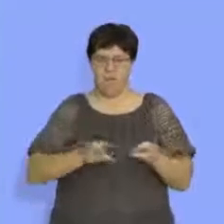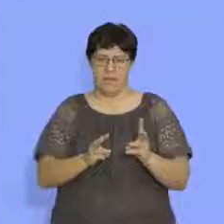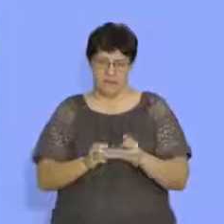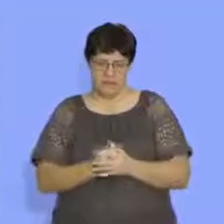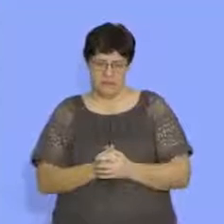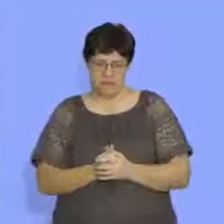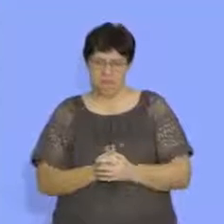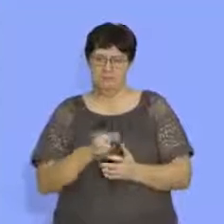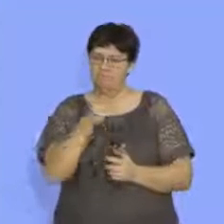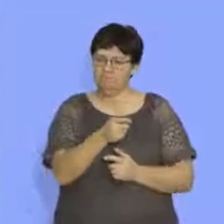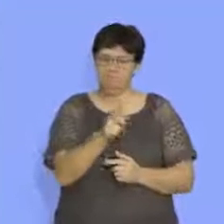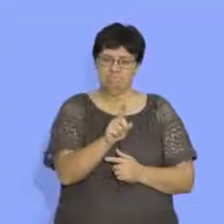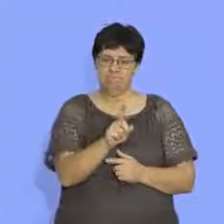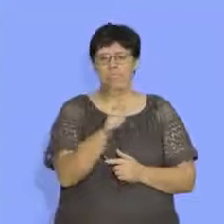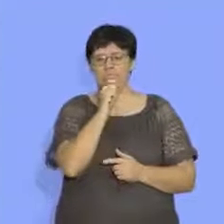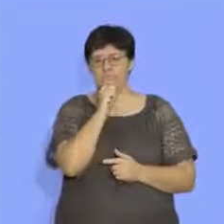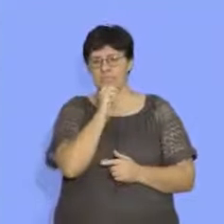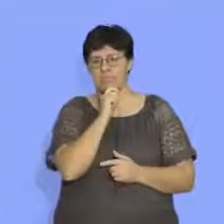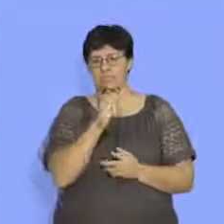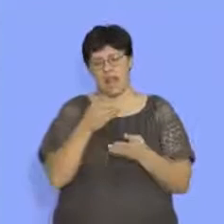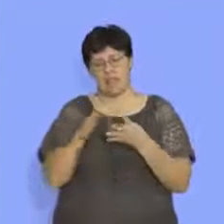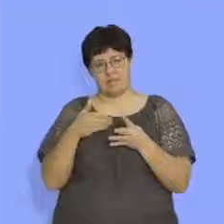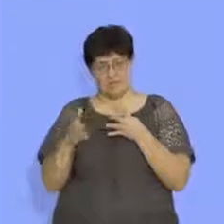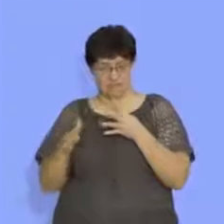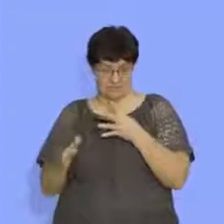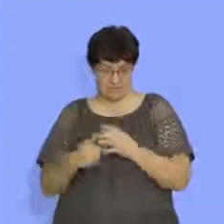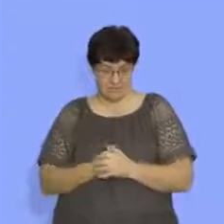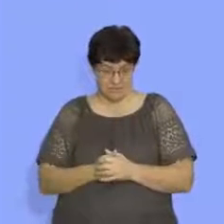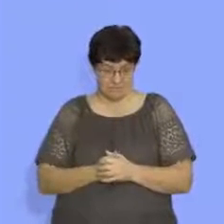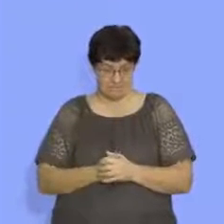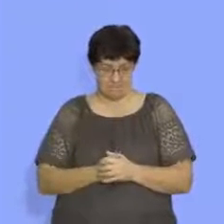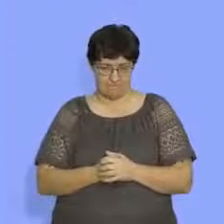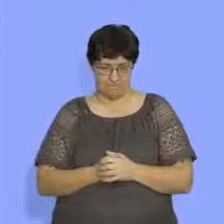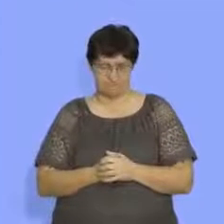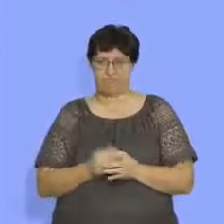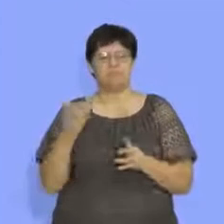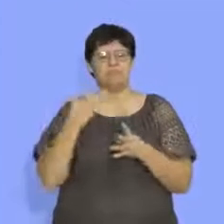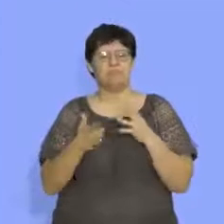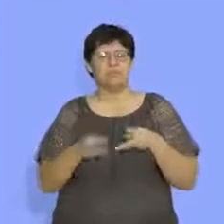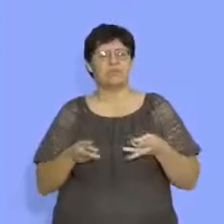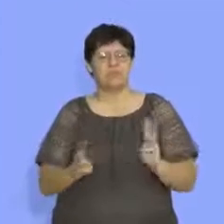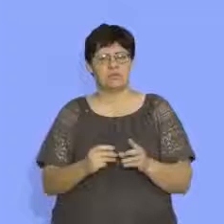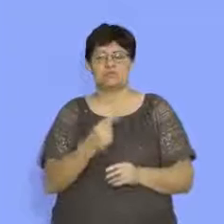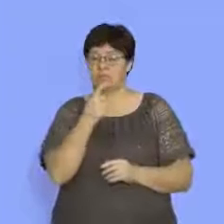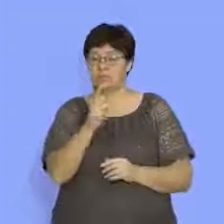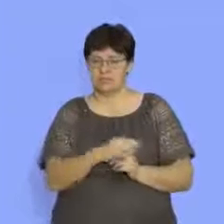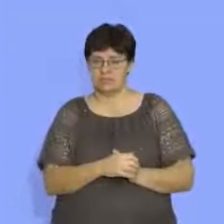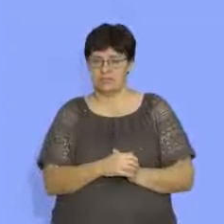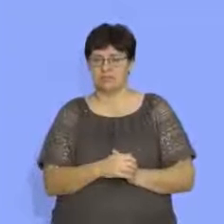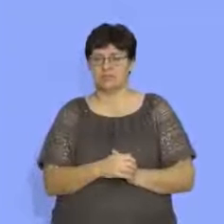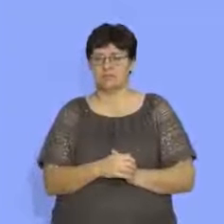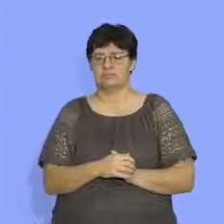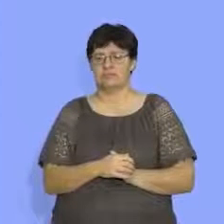elimination method here, right? So this, I will use the elimination method. With the elimination method, I will